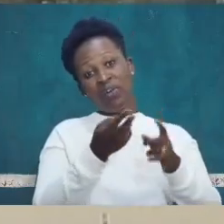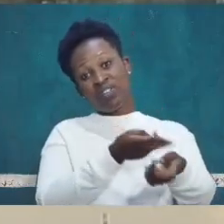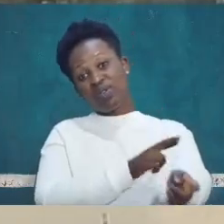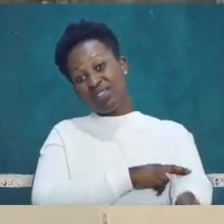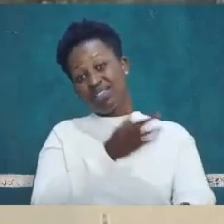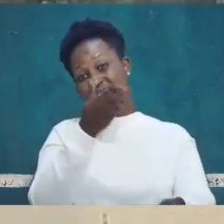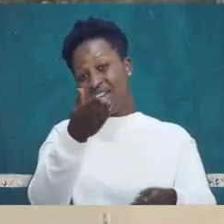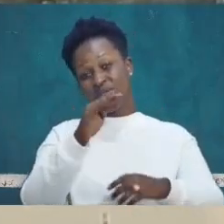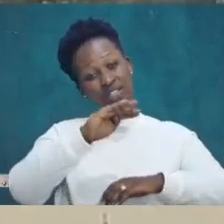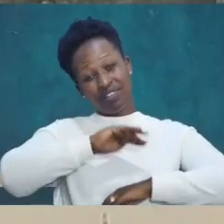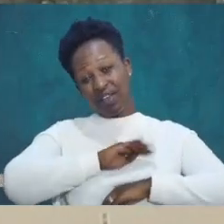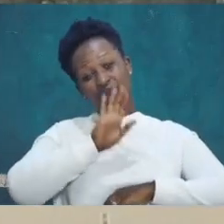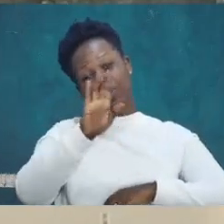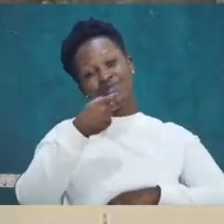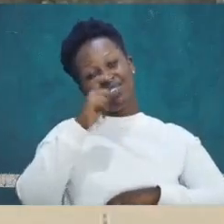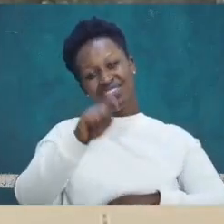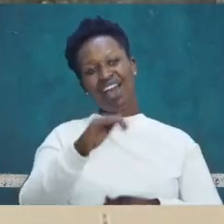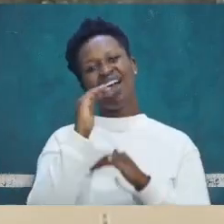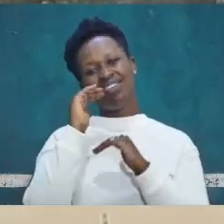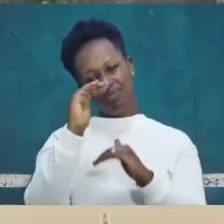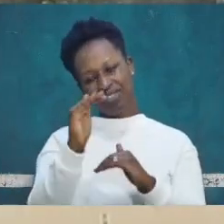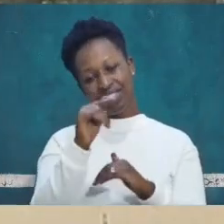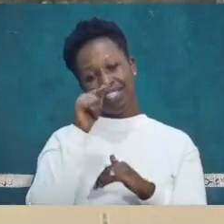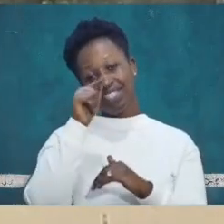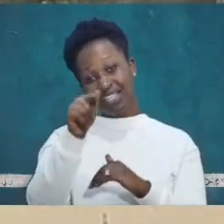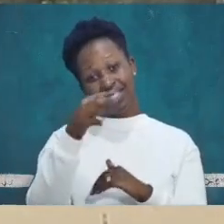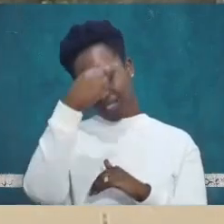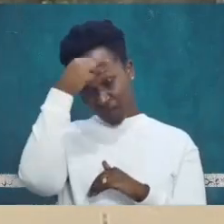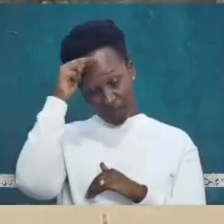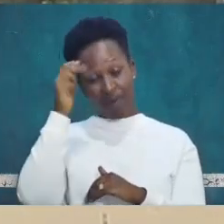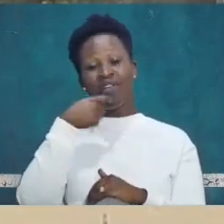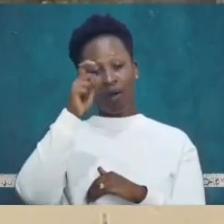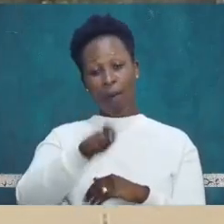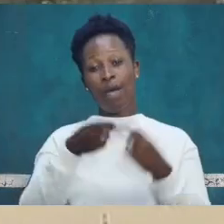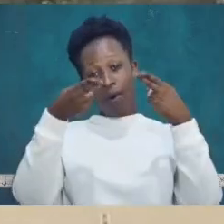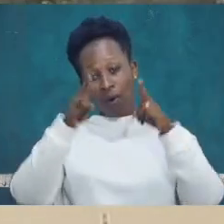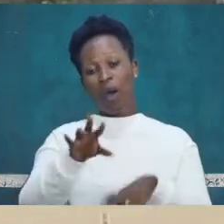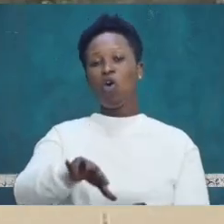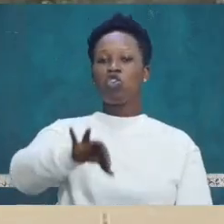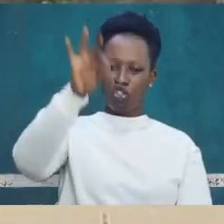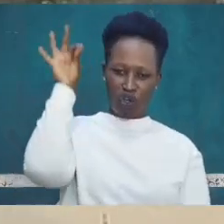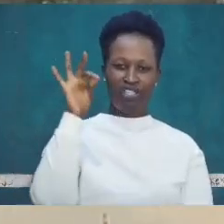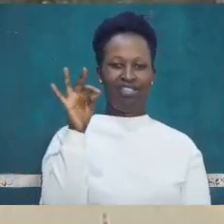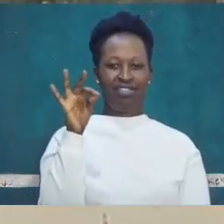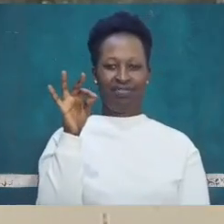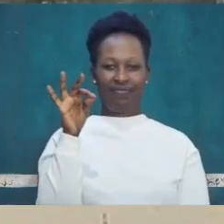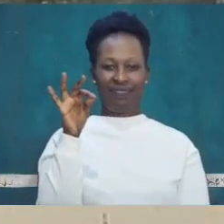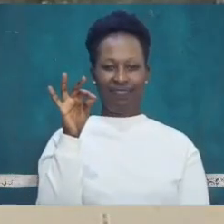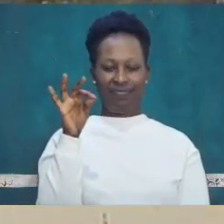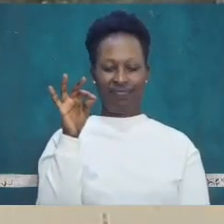satisfy those needs are limited. And that must call for choice. That must call for